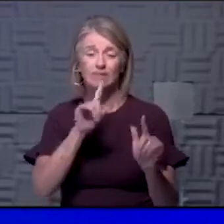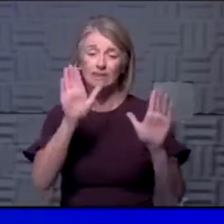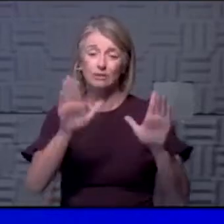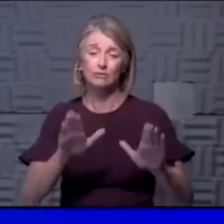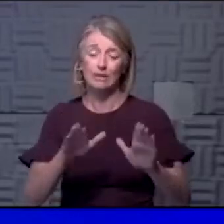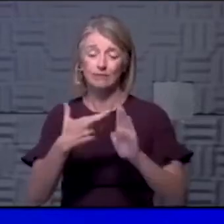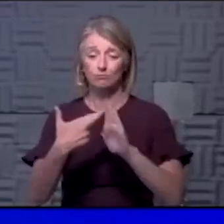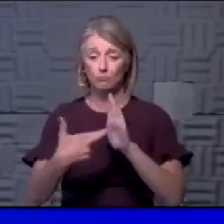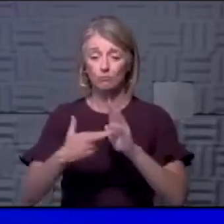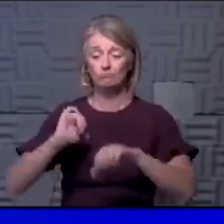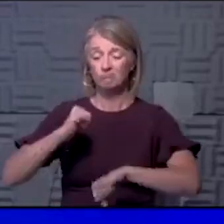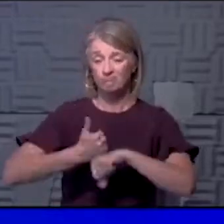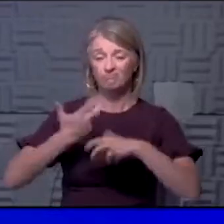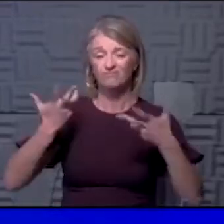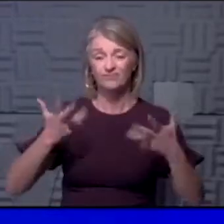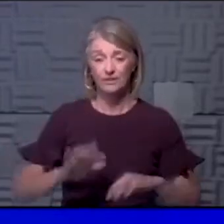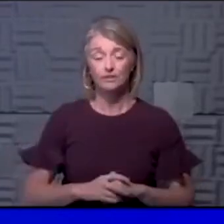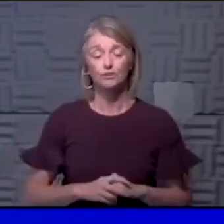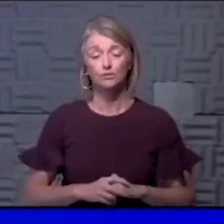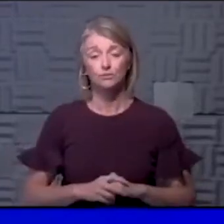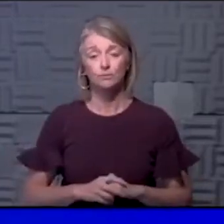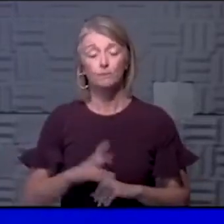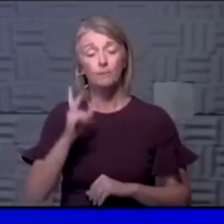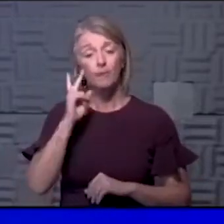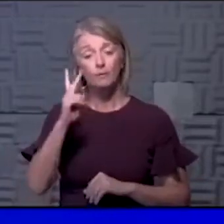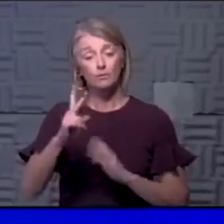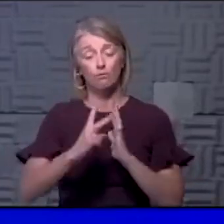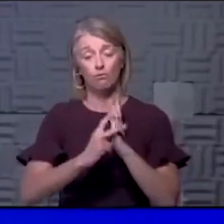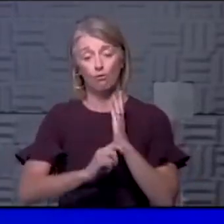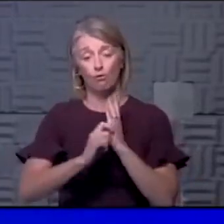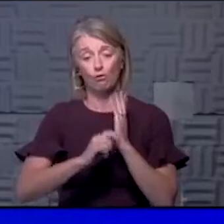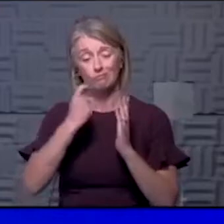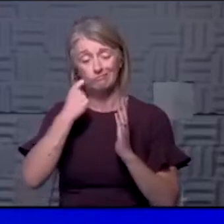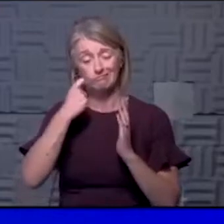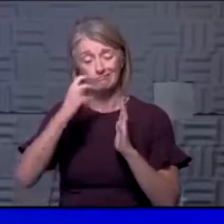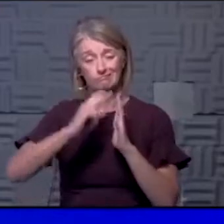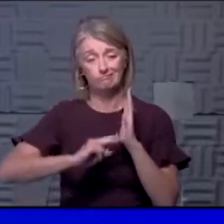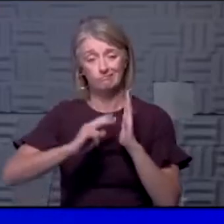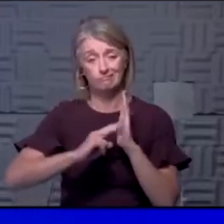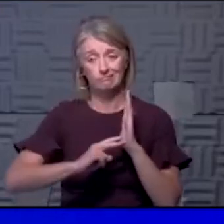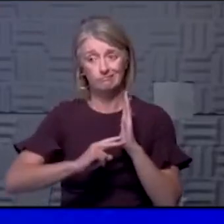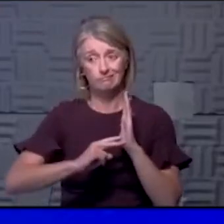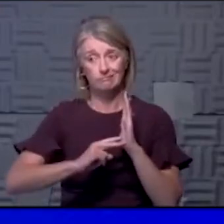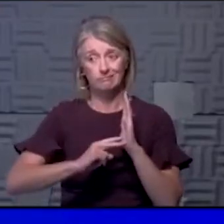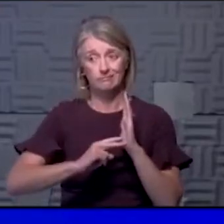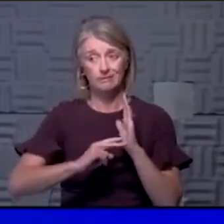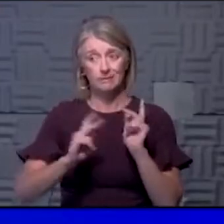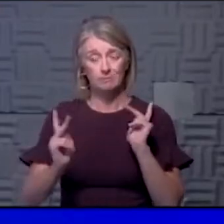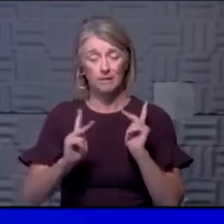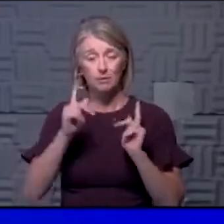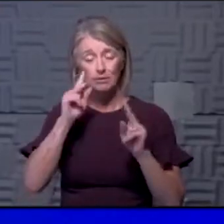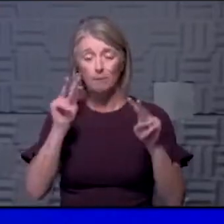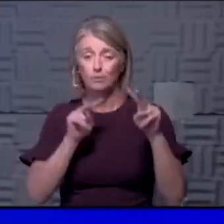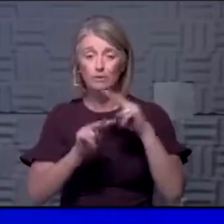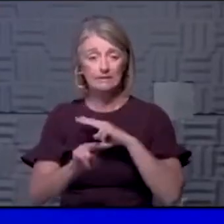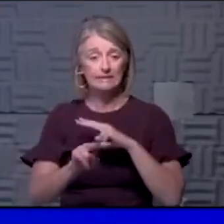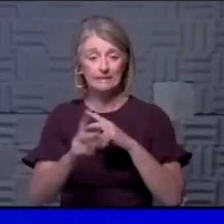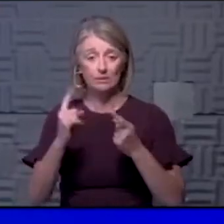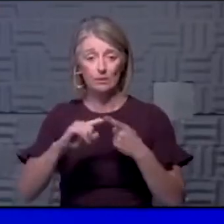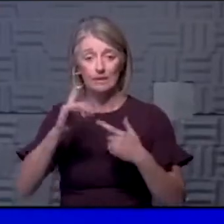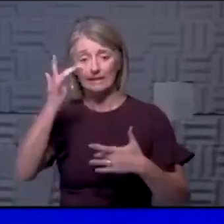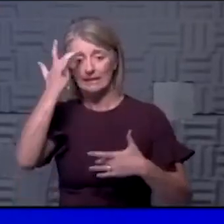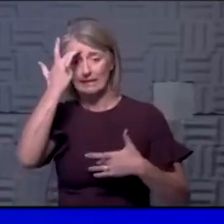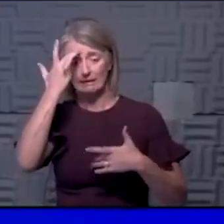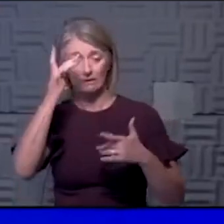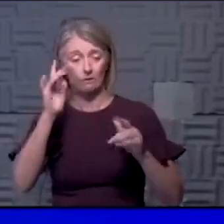and protocols in place. It's a problem, and we saw an article about this the other day. Even the modelers didn't predict for when somebody knew they were ill going